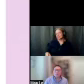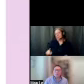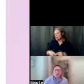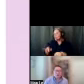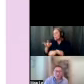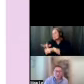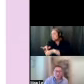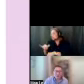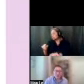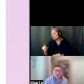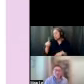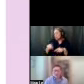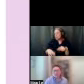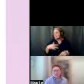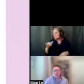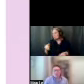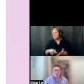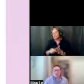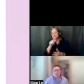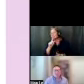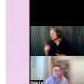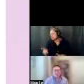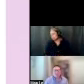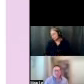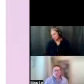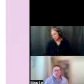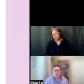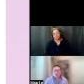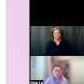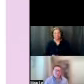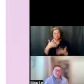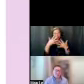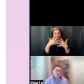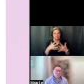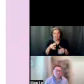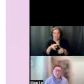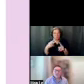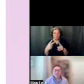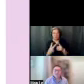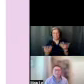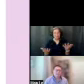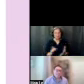it must not be real. So that's an unfortunate